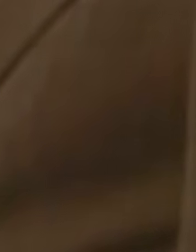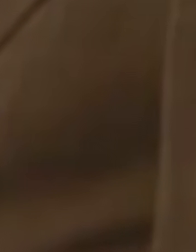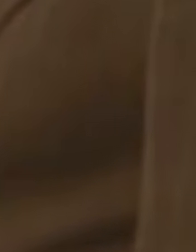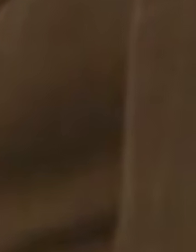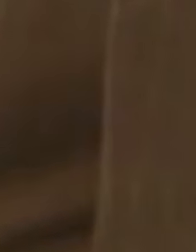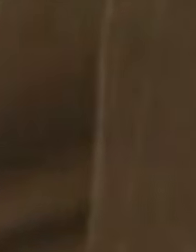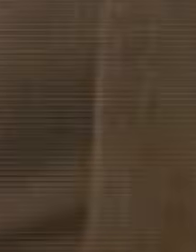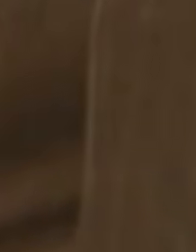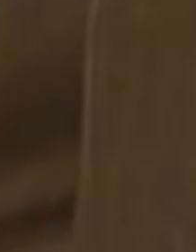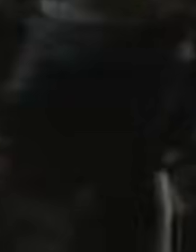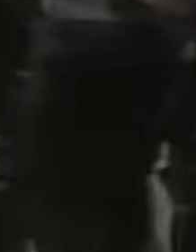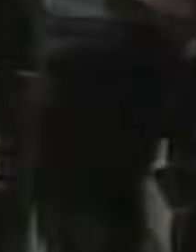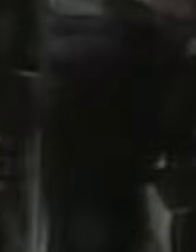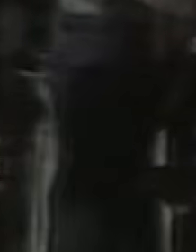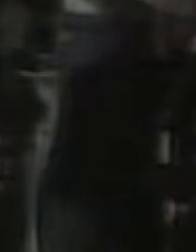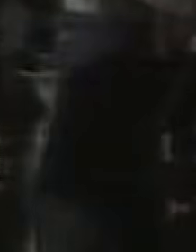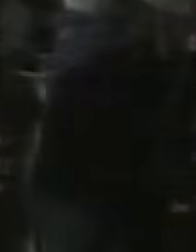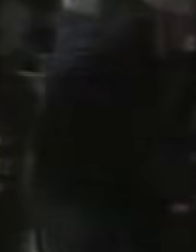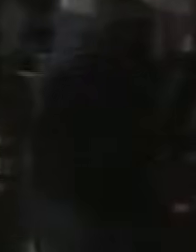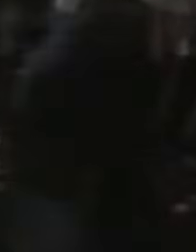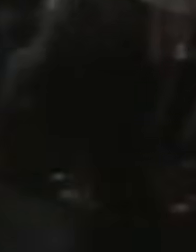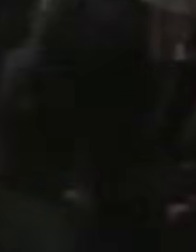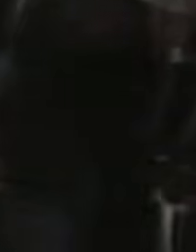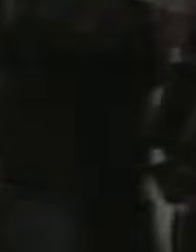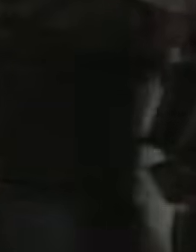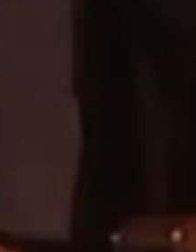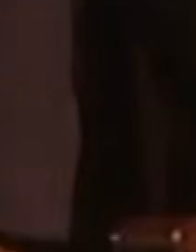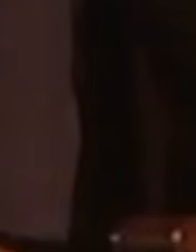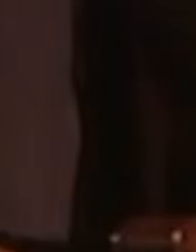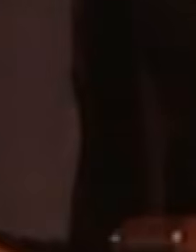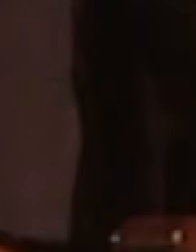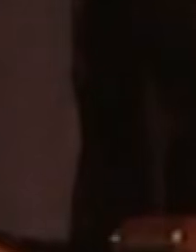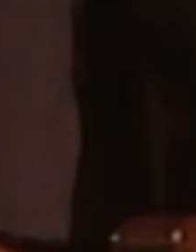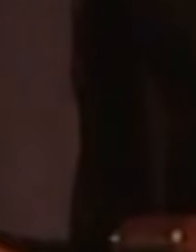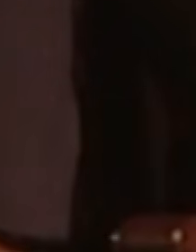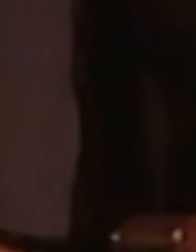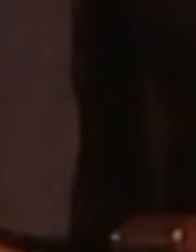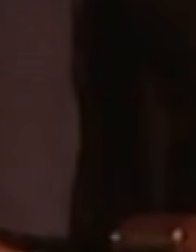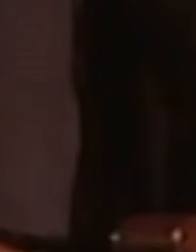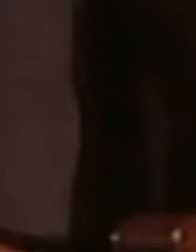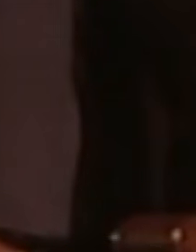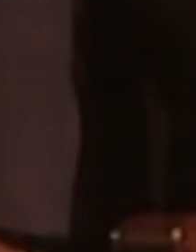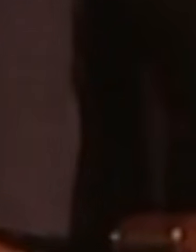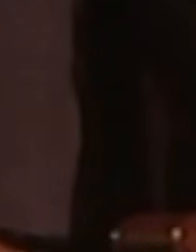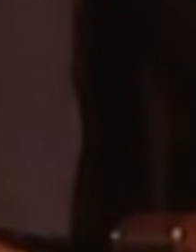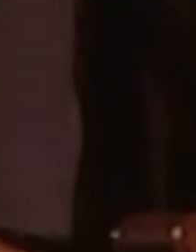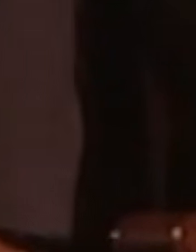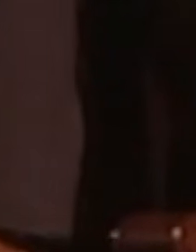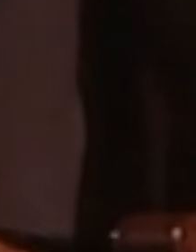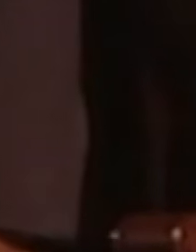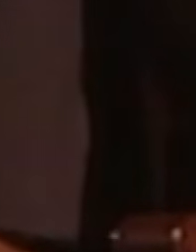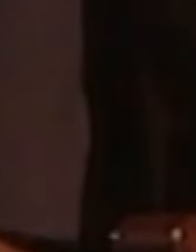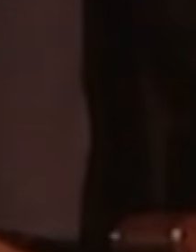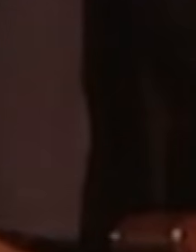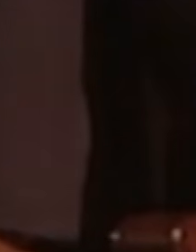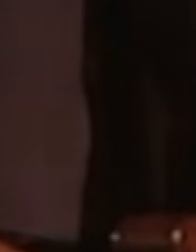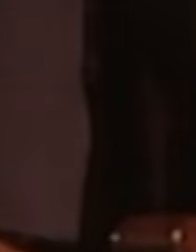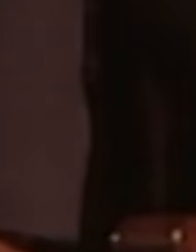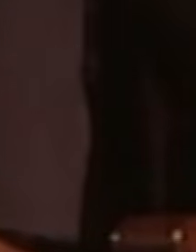a future free of oppression. The solemn hour is the moment which our